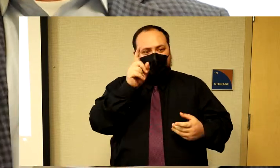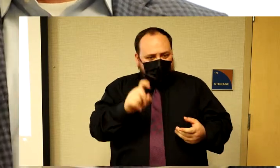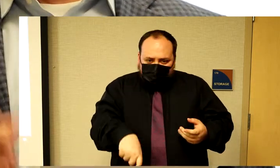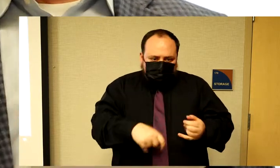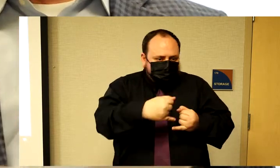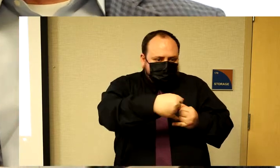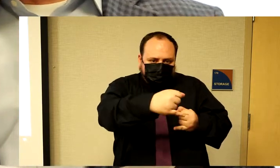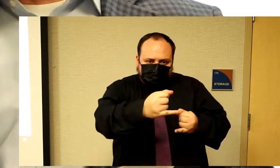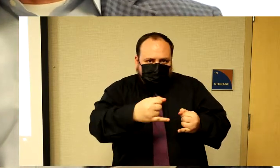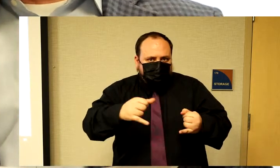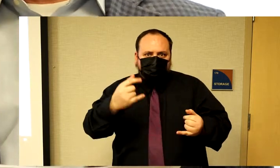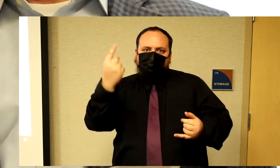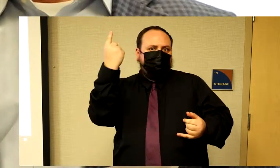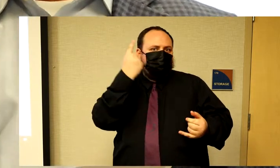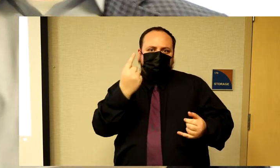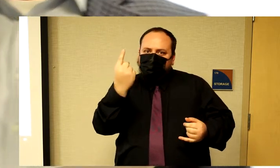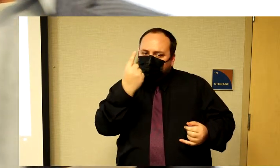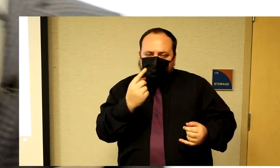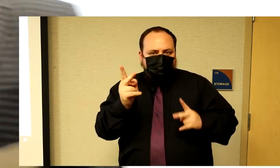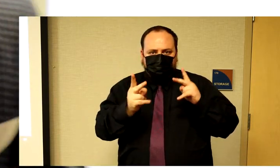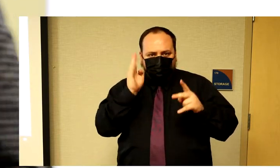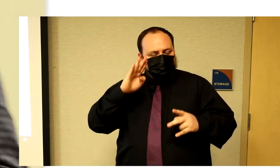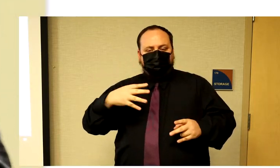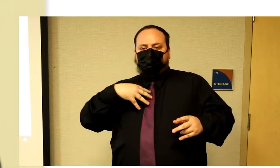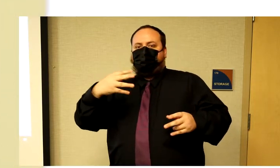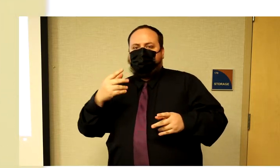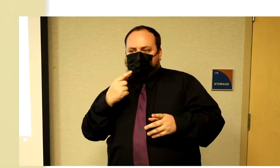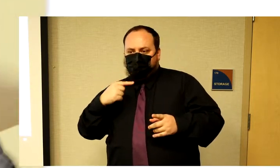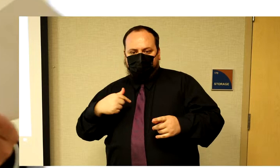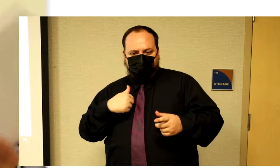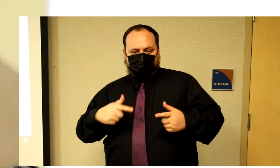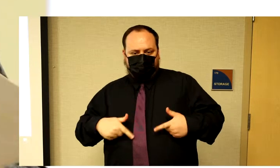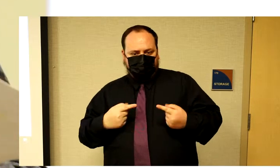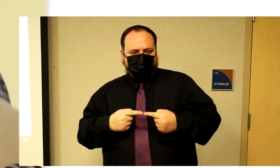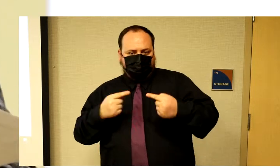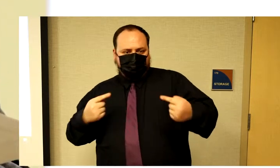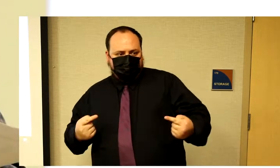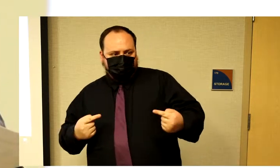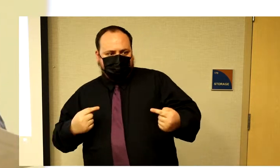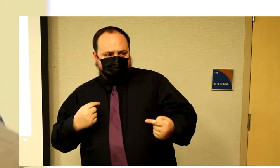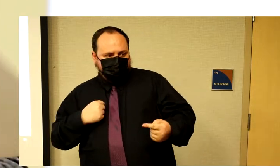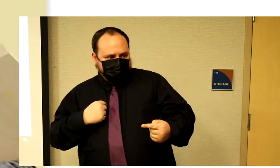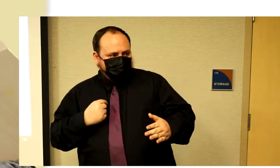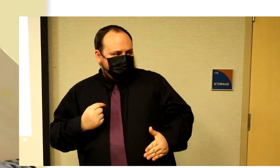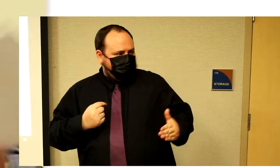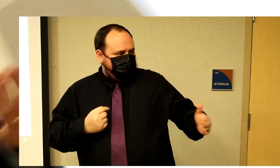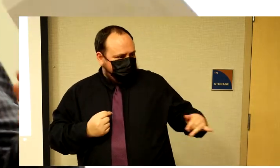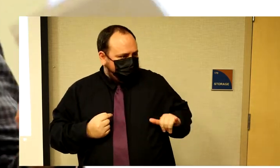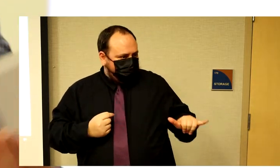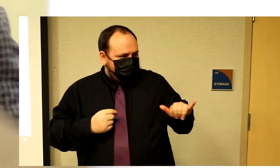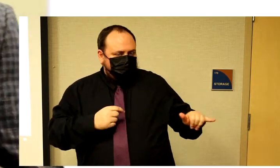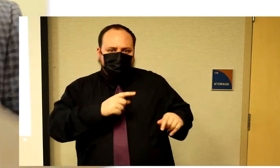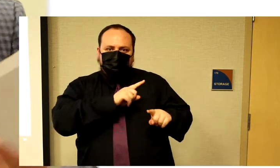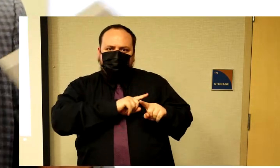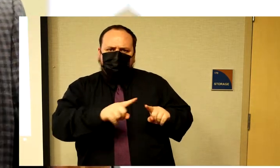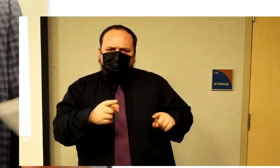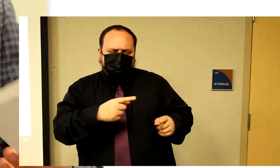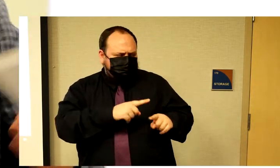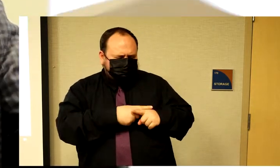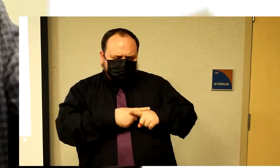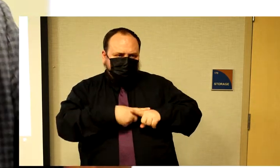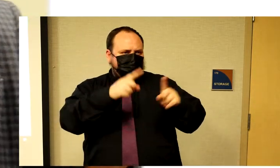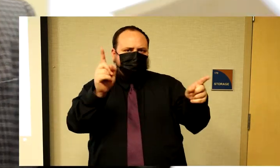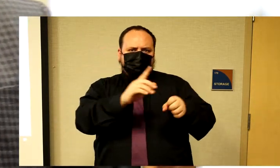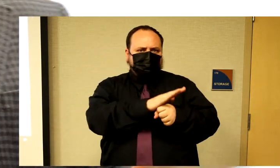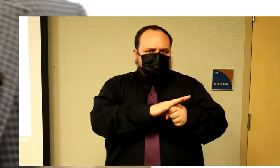there's always a story after redistricting. We're like, we live on the opposite side of the street, and we're neighbors, but we're in different districts, whether it be